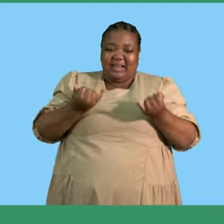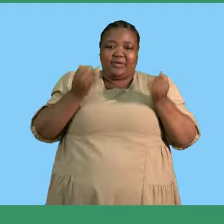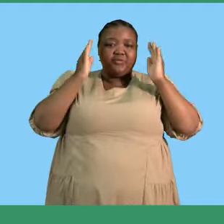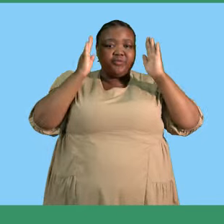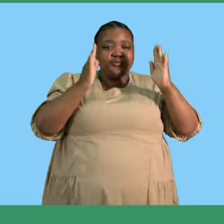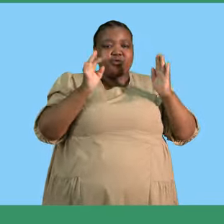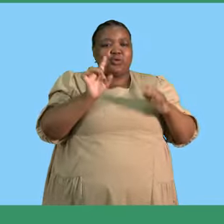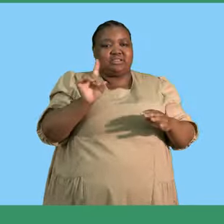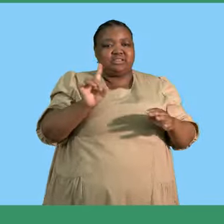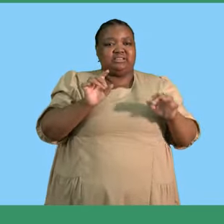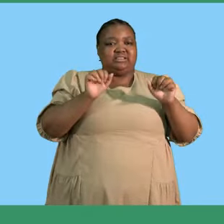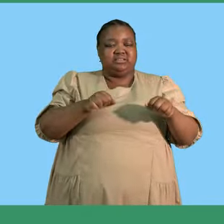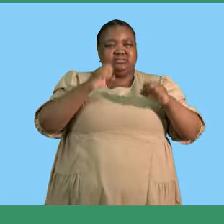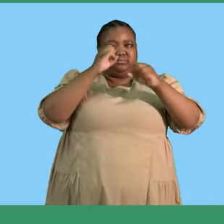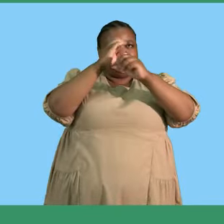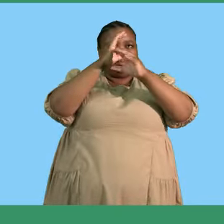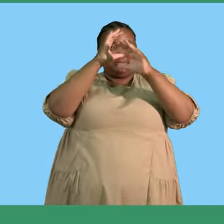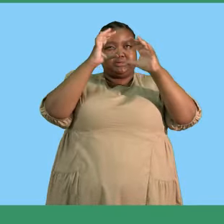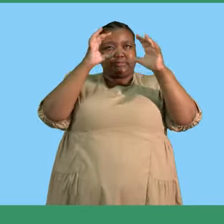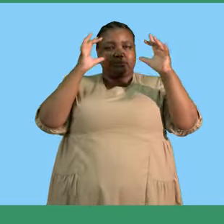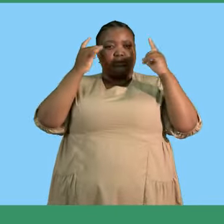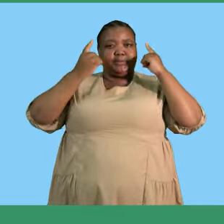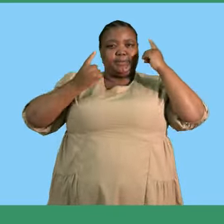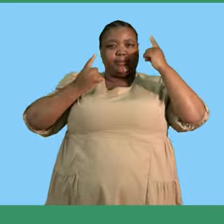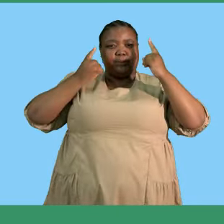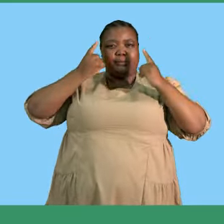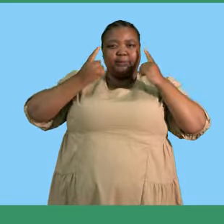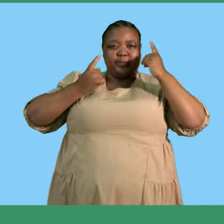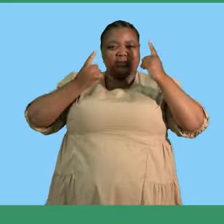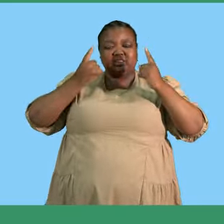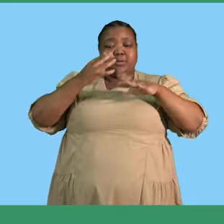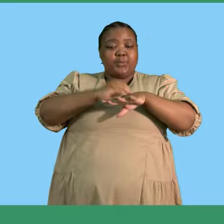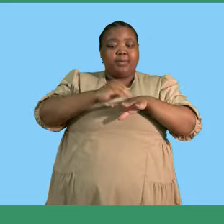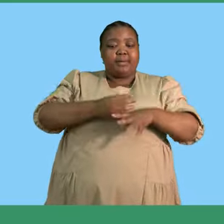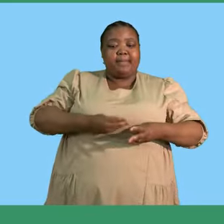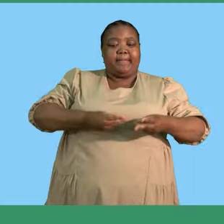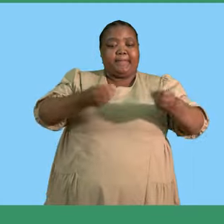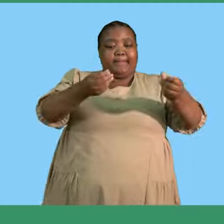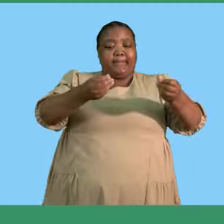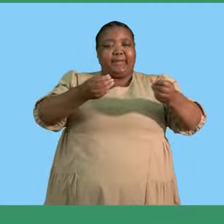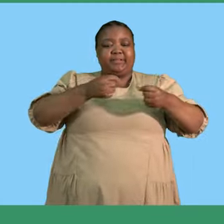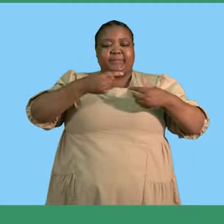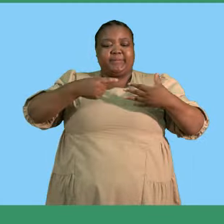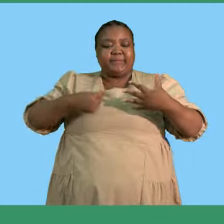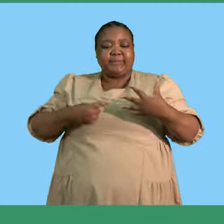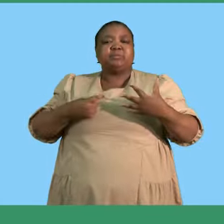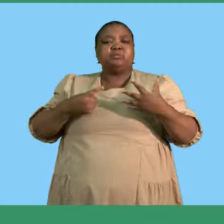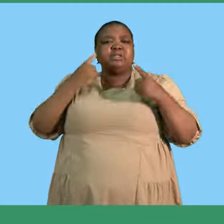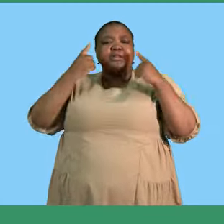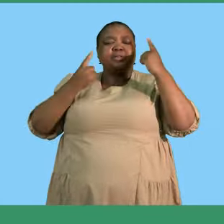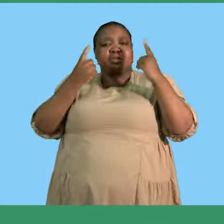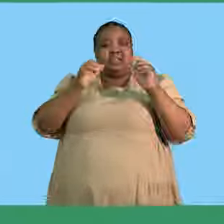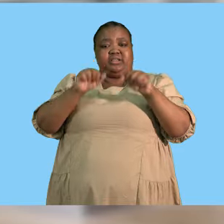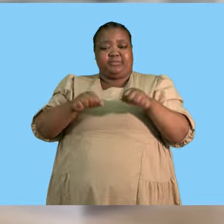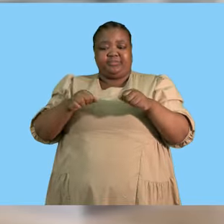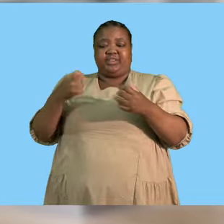you are now focusing on using your imagination to find different solutions to a problem.